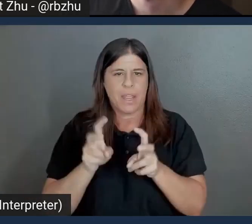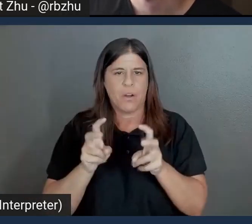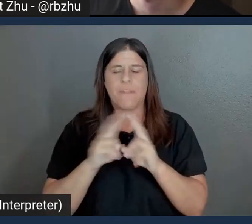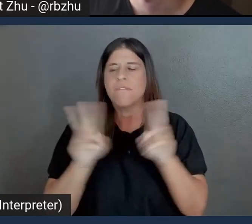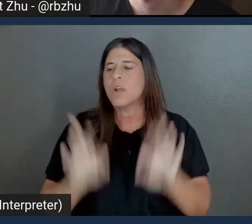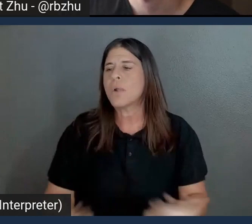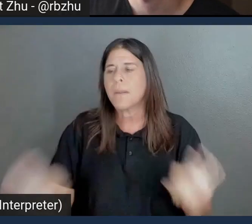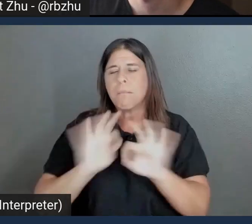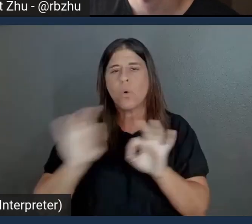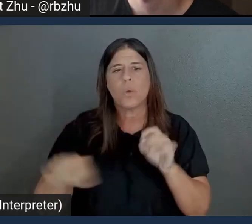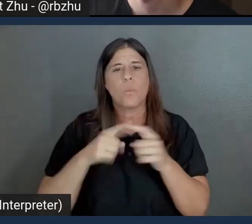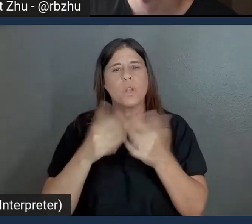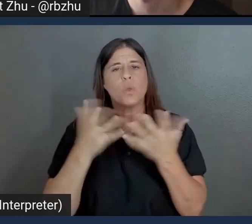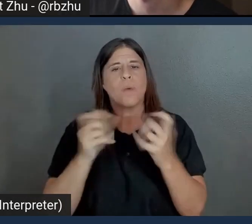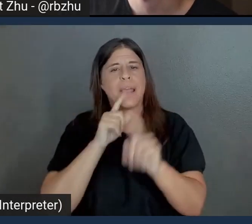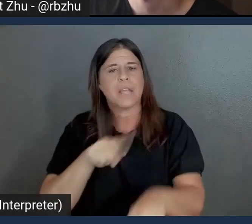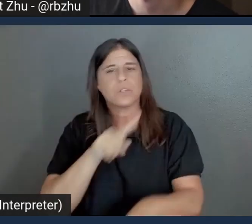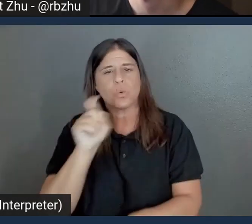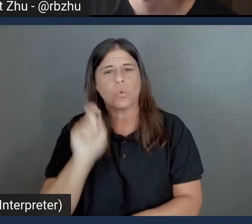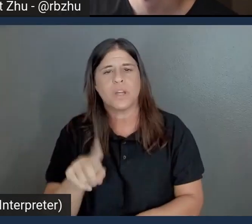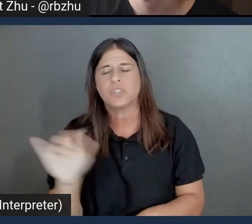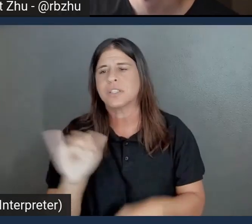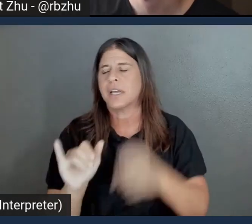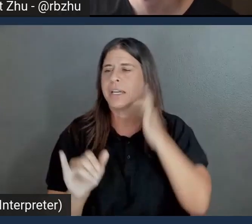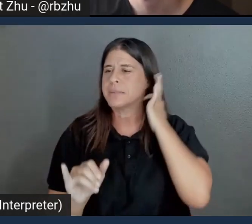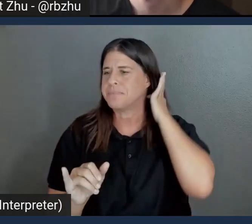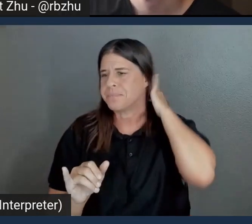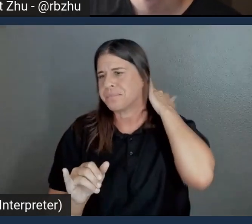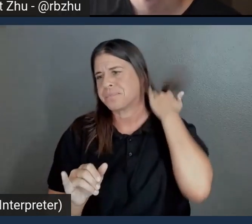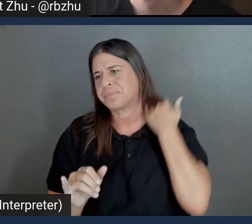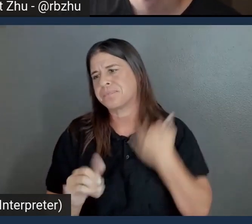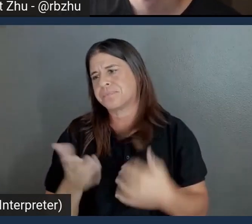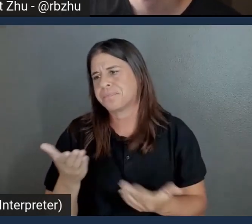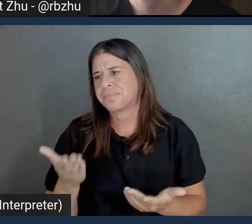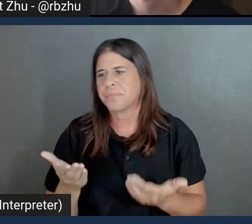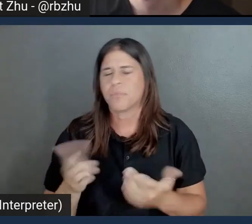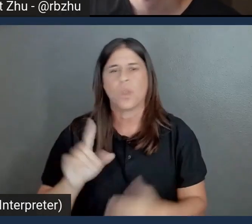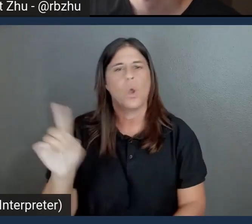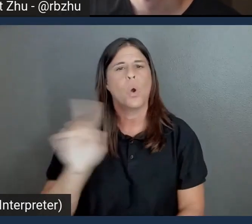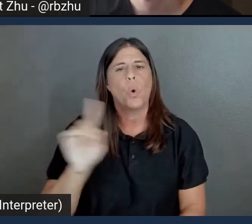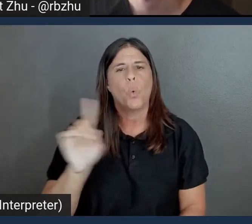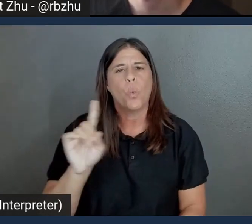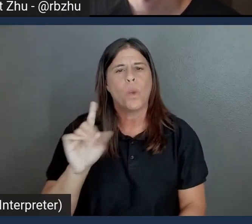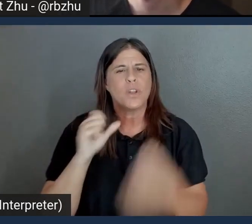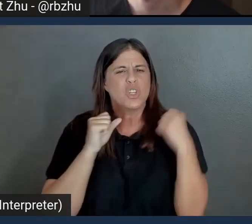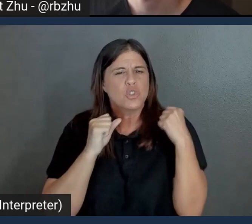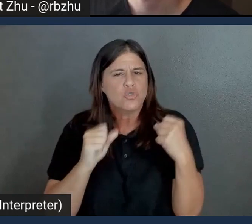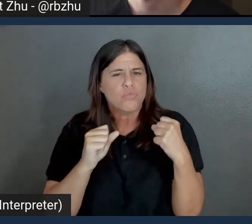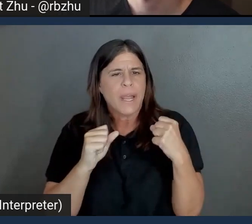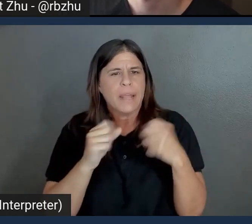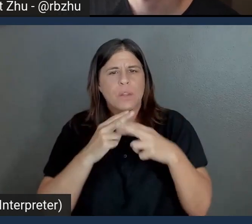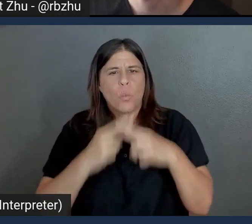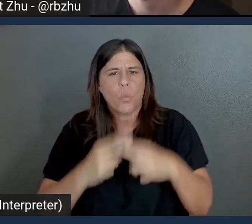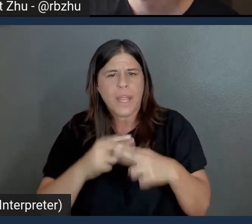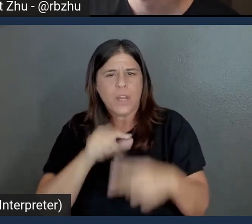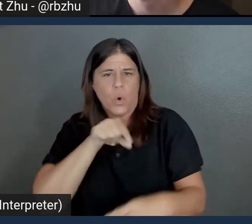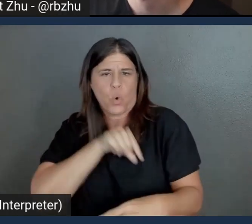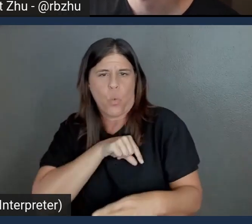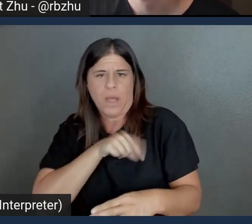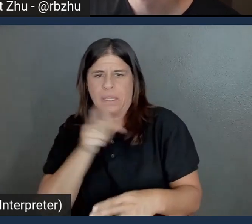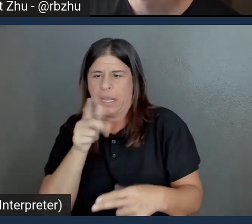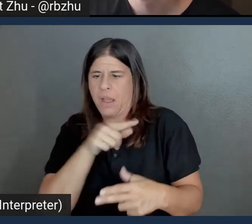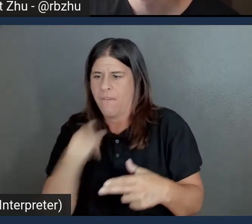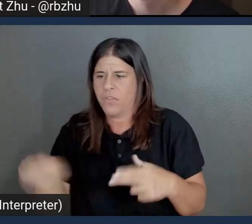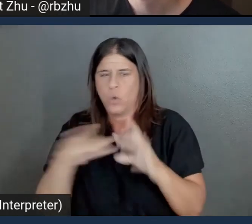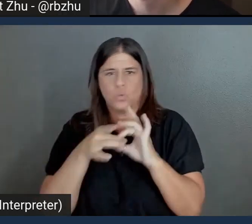want to answer questions that have to do with, where the strength, weight, or quality of those relationships are